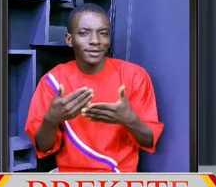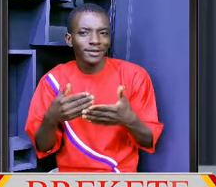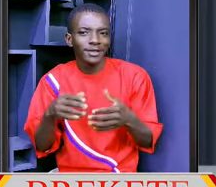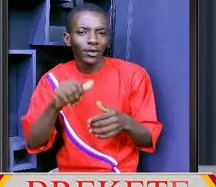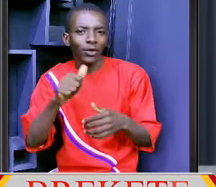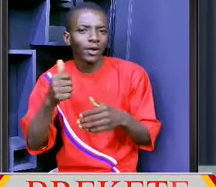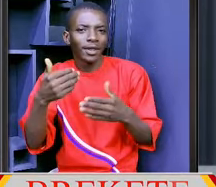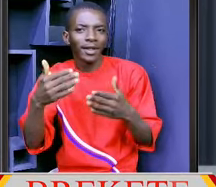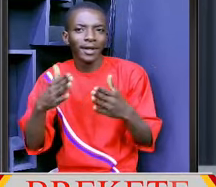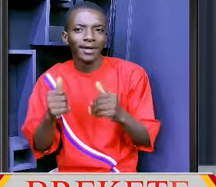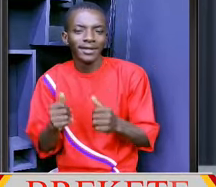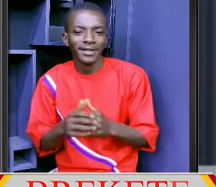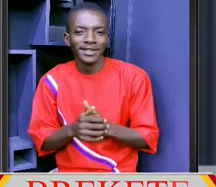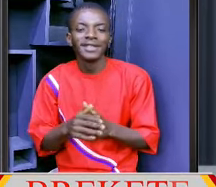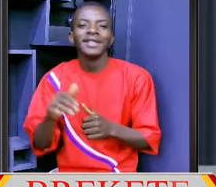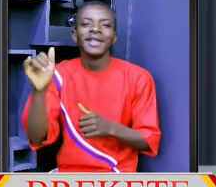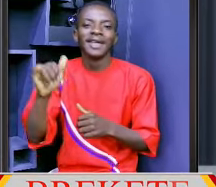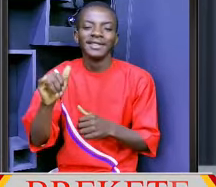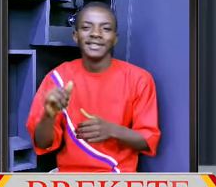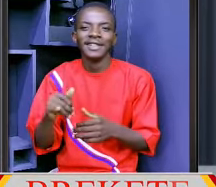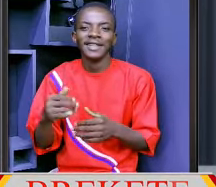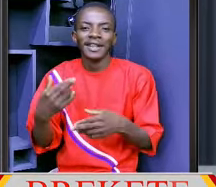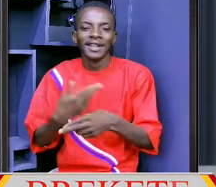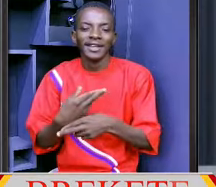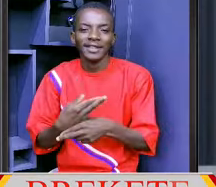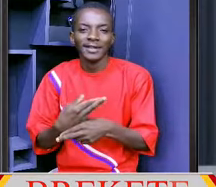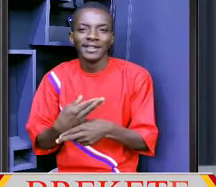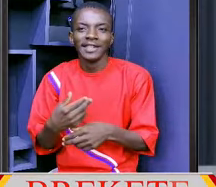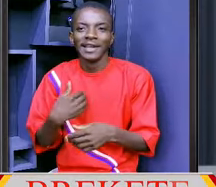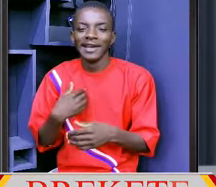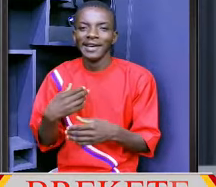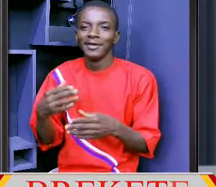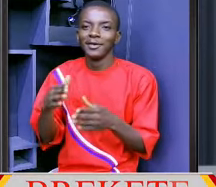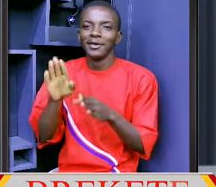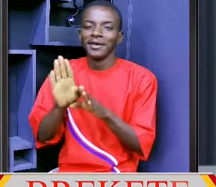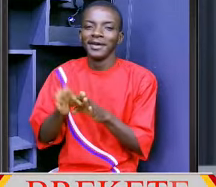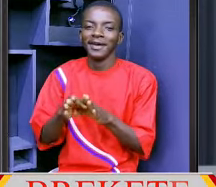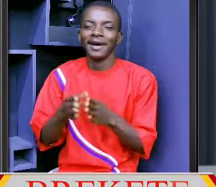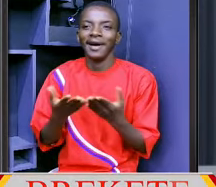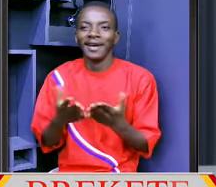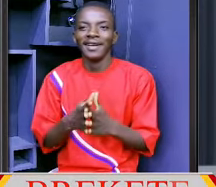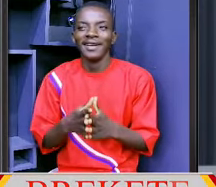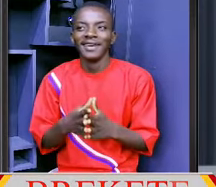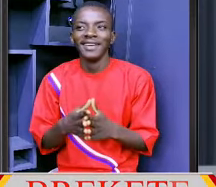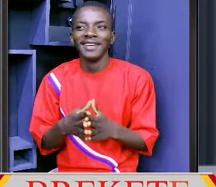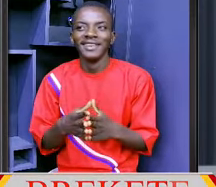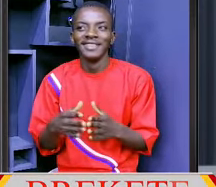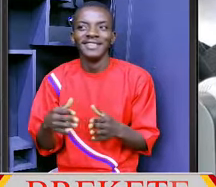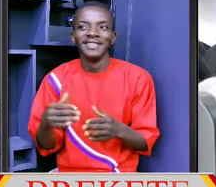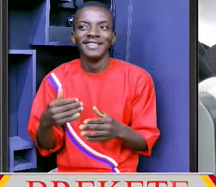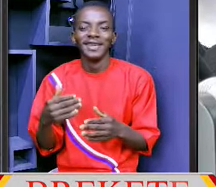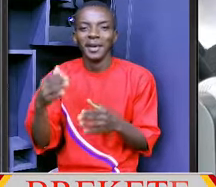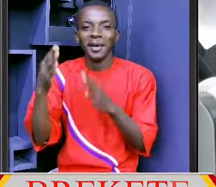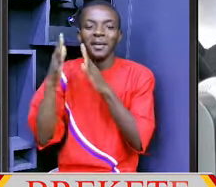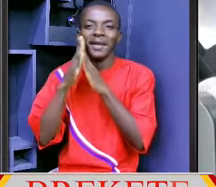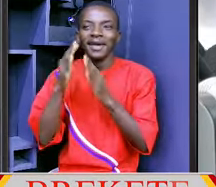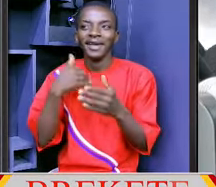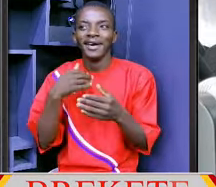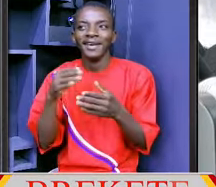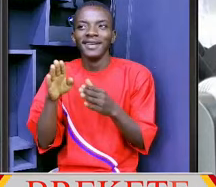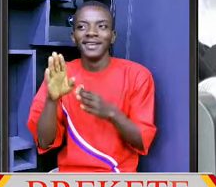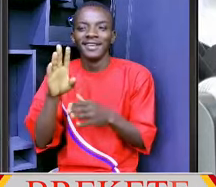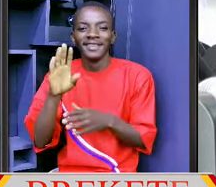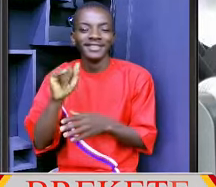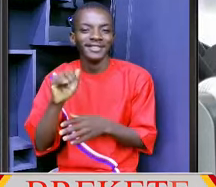the other house. Yes. Your room get window. Yes. Your bed get mattress.